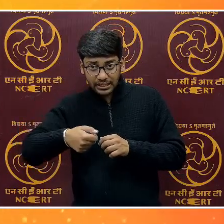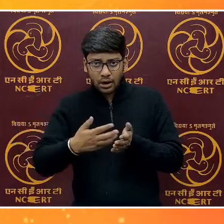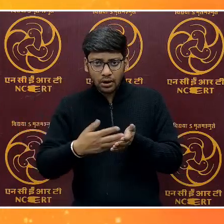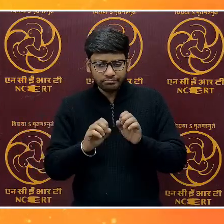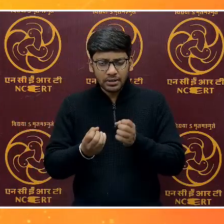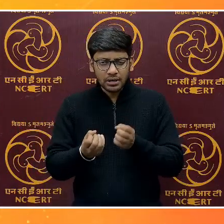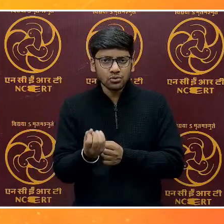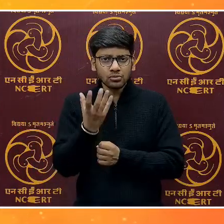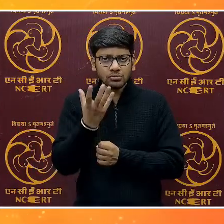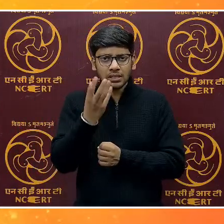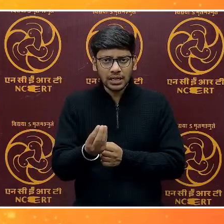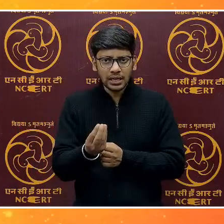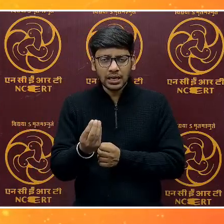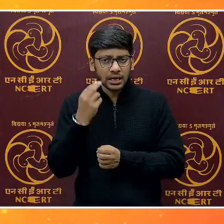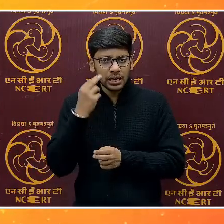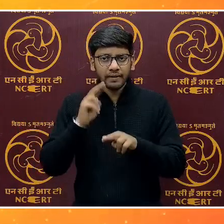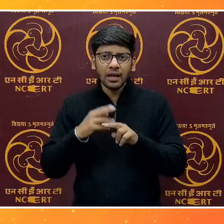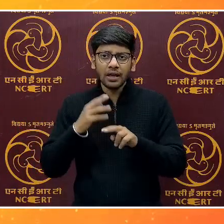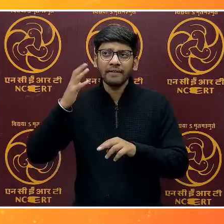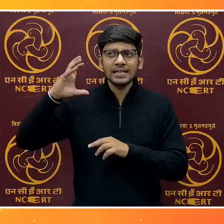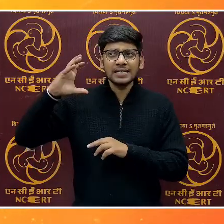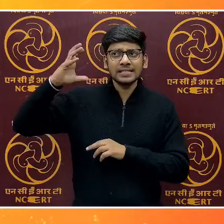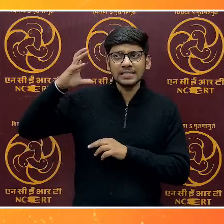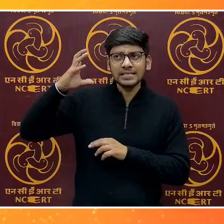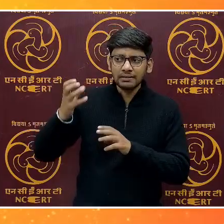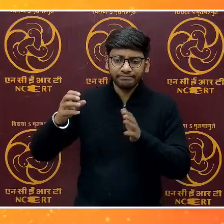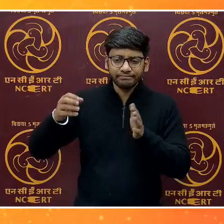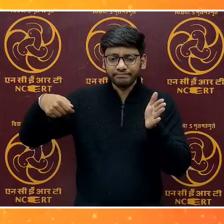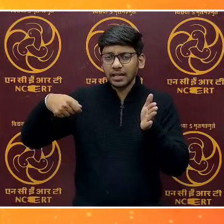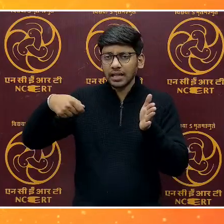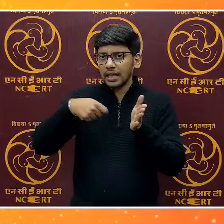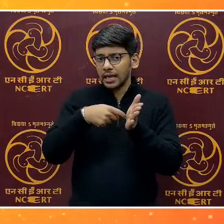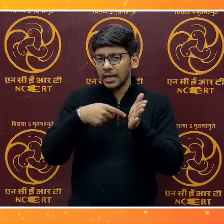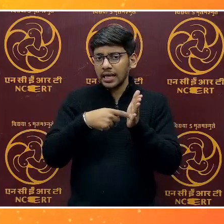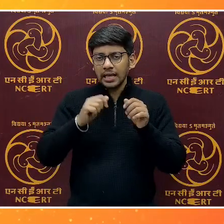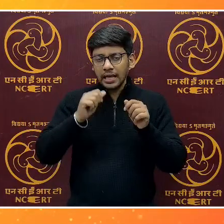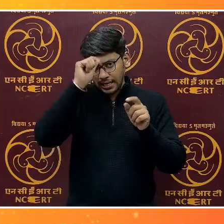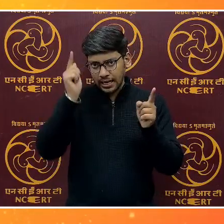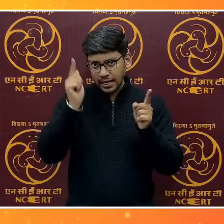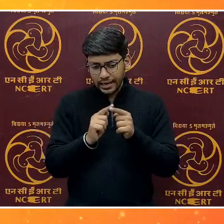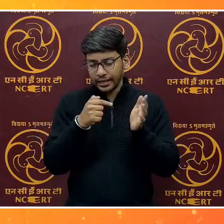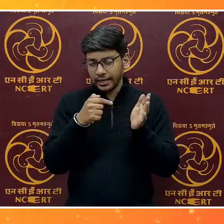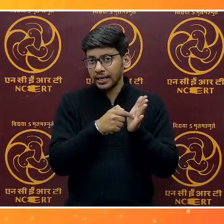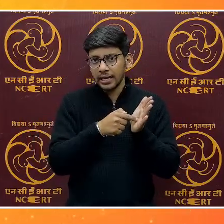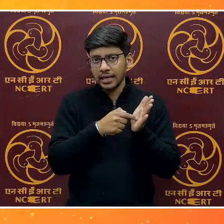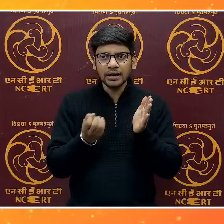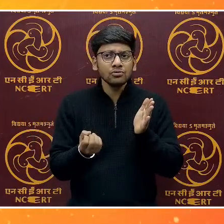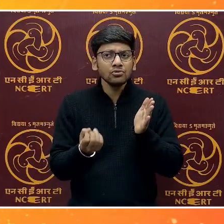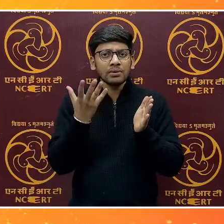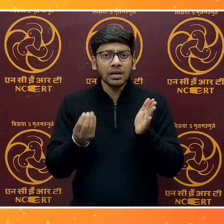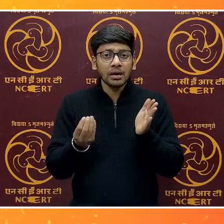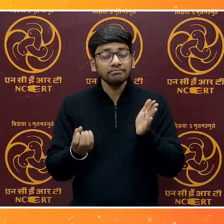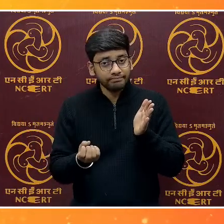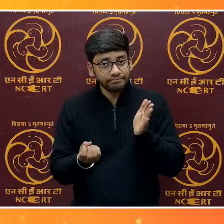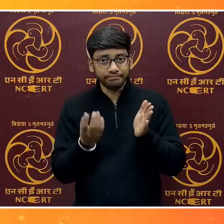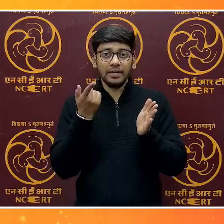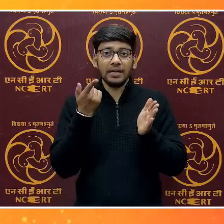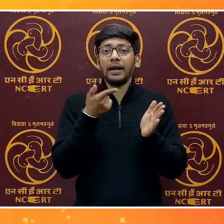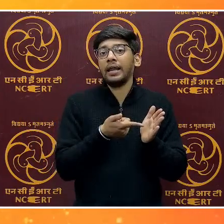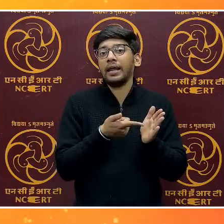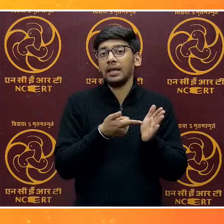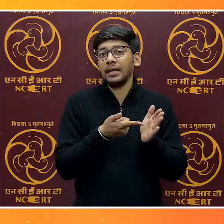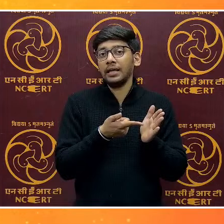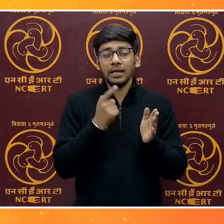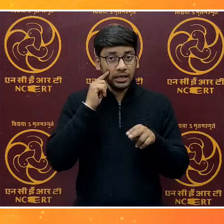day or night when the sun is shining on India? Sun is shining on India. It means it's daytime. Yes. When the light falls on